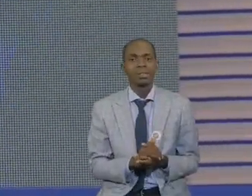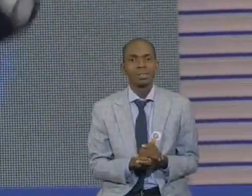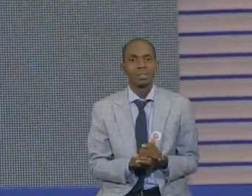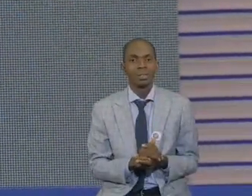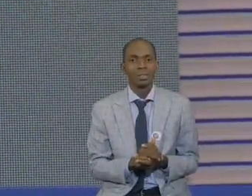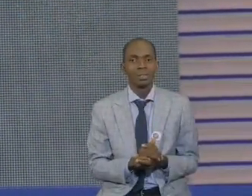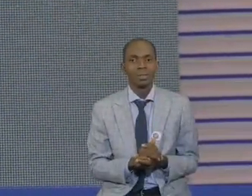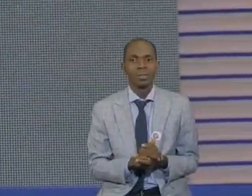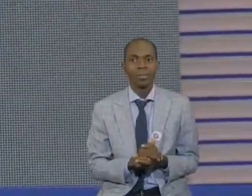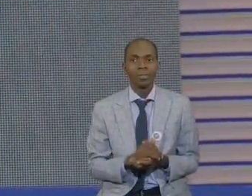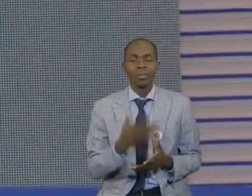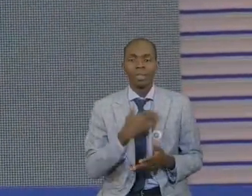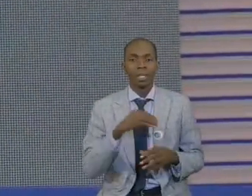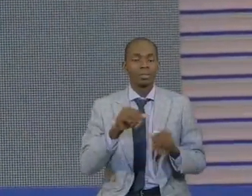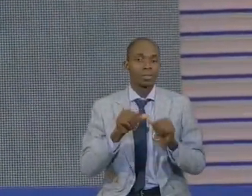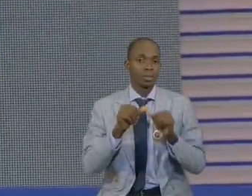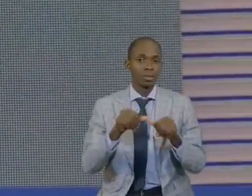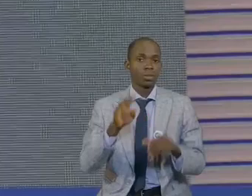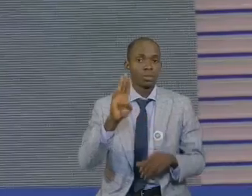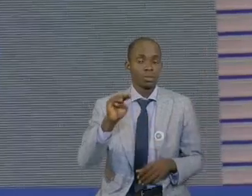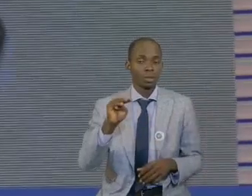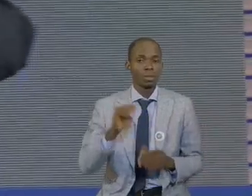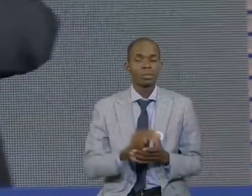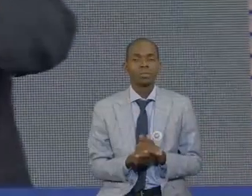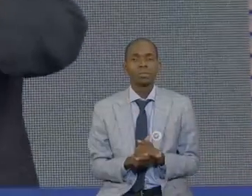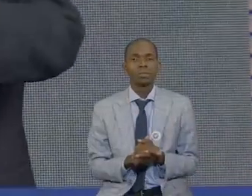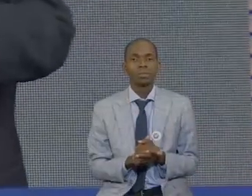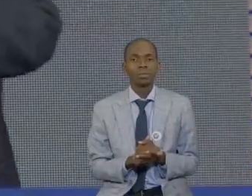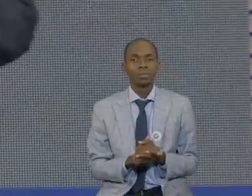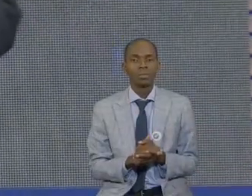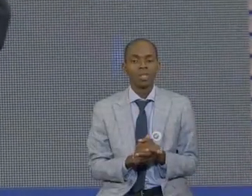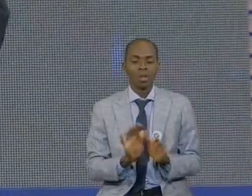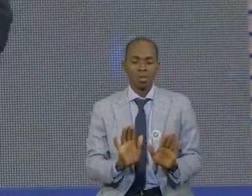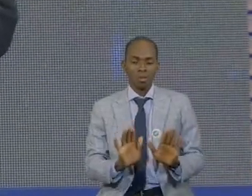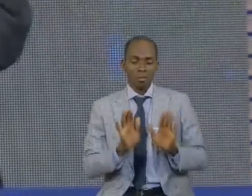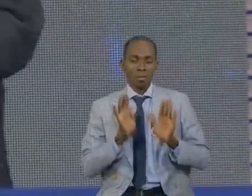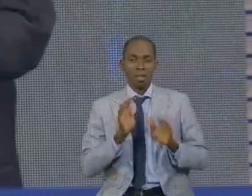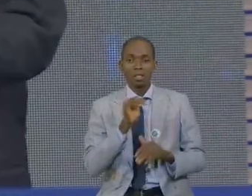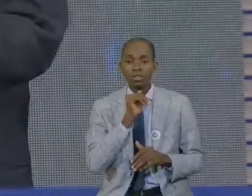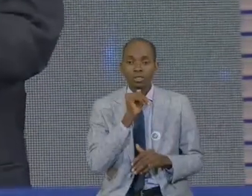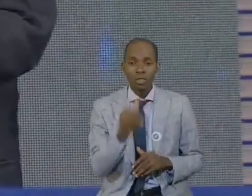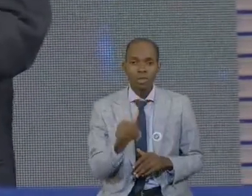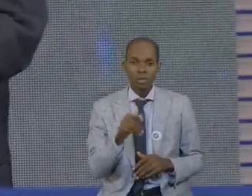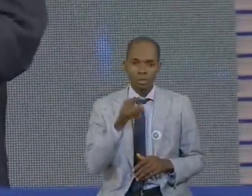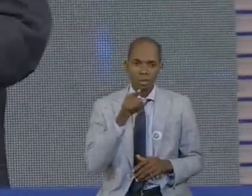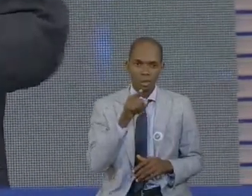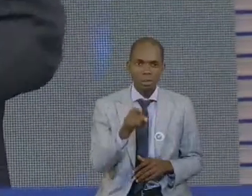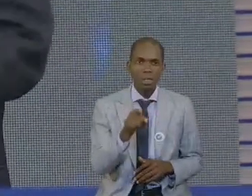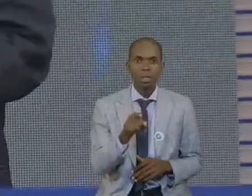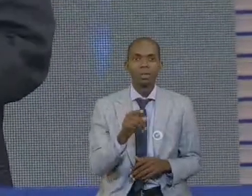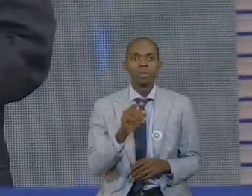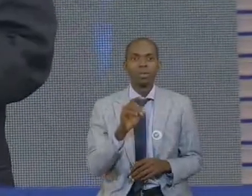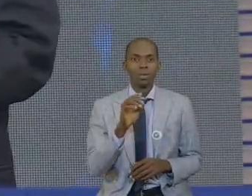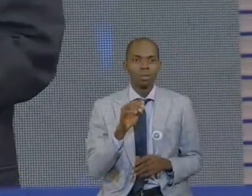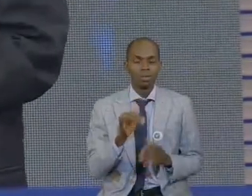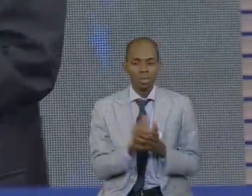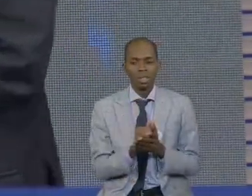And then in verse 14, "Fear not, thou worm